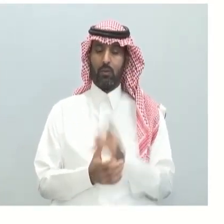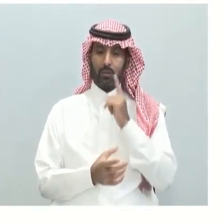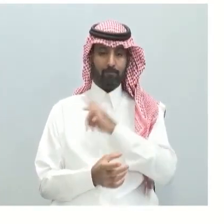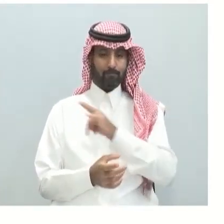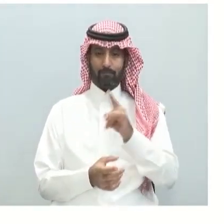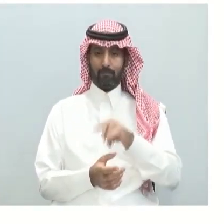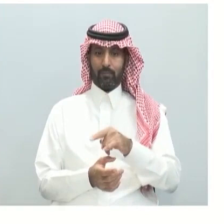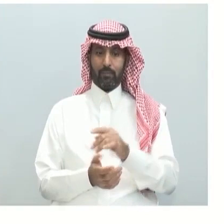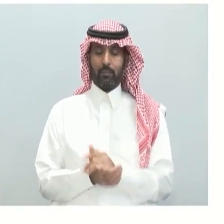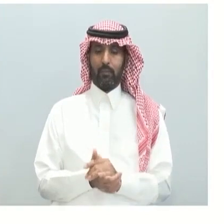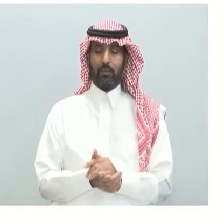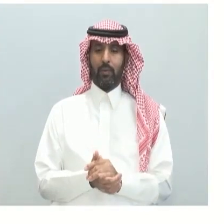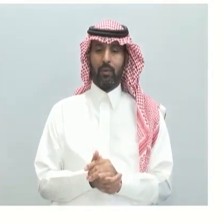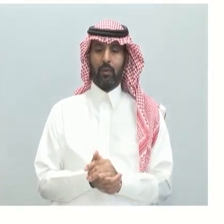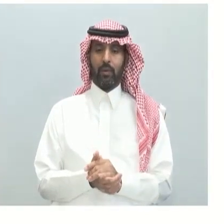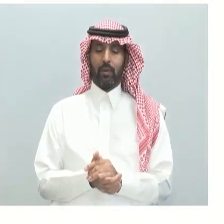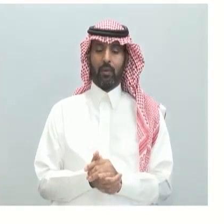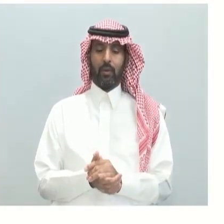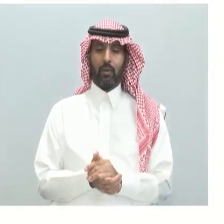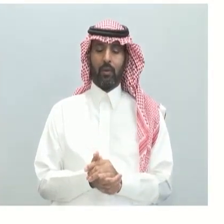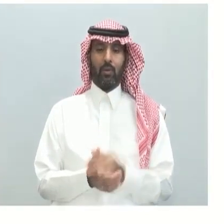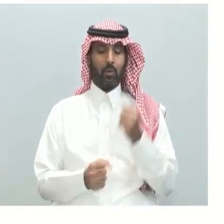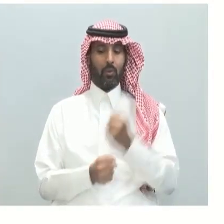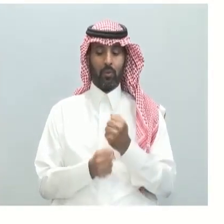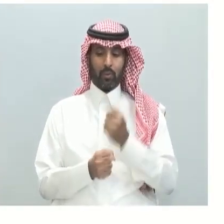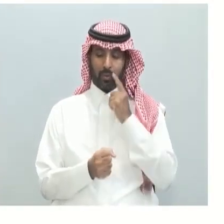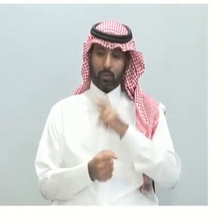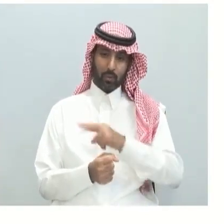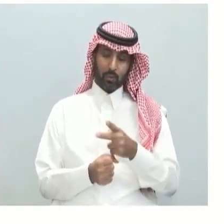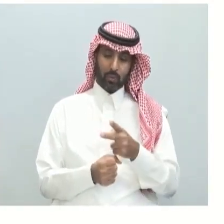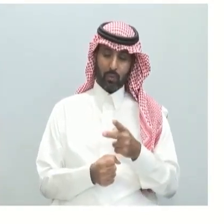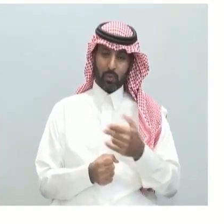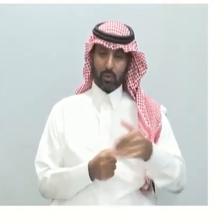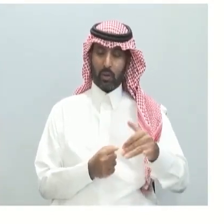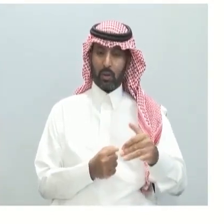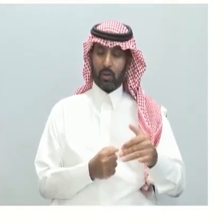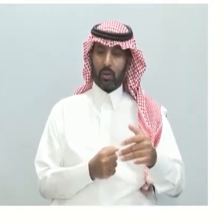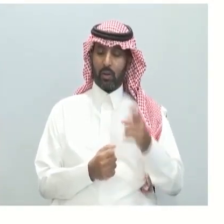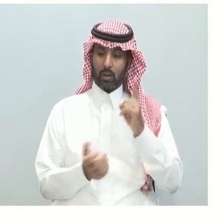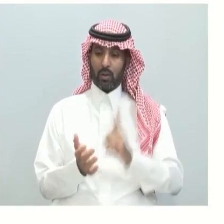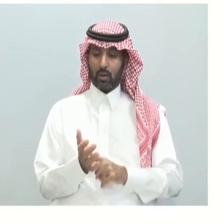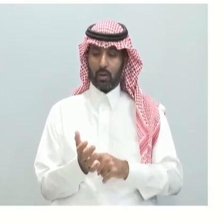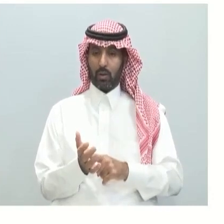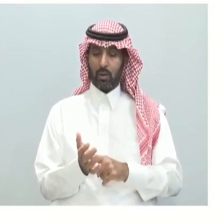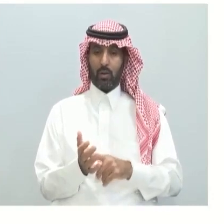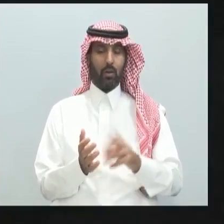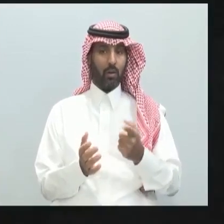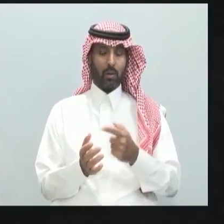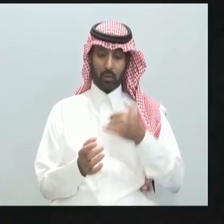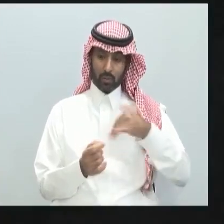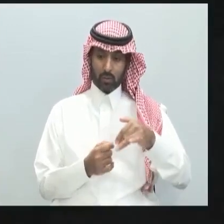green enough. What did they do to change that practice? So when they decided to change, when